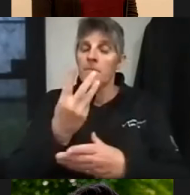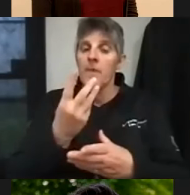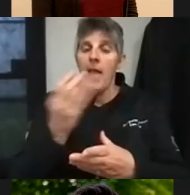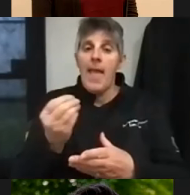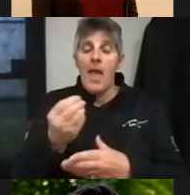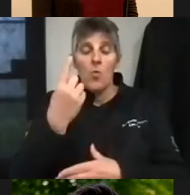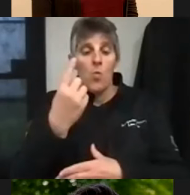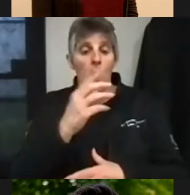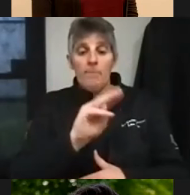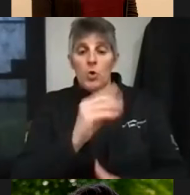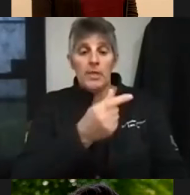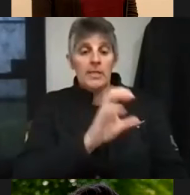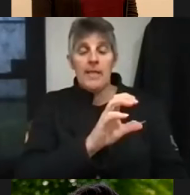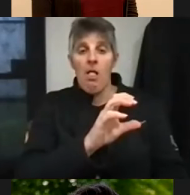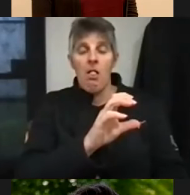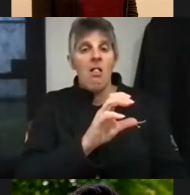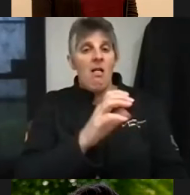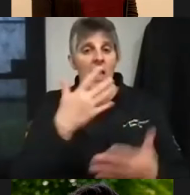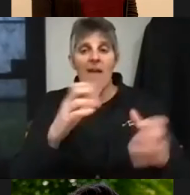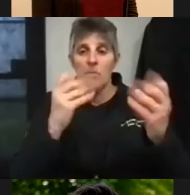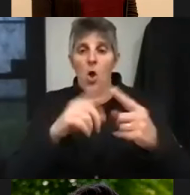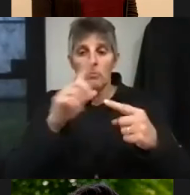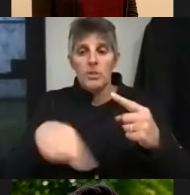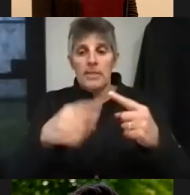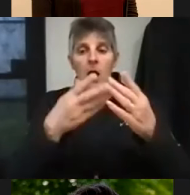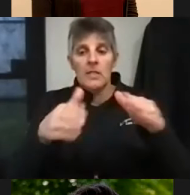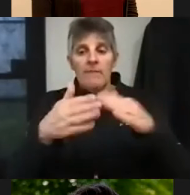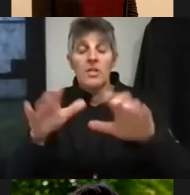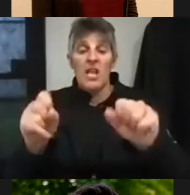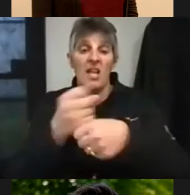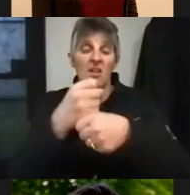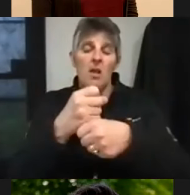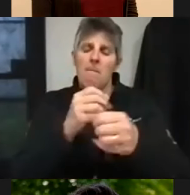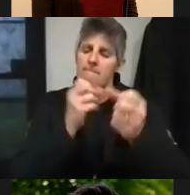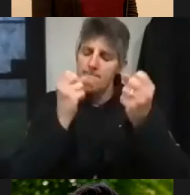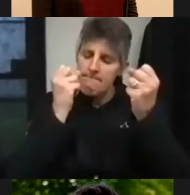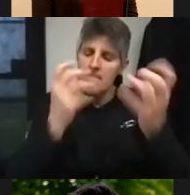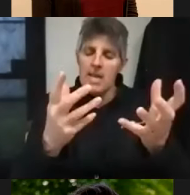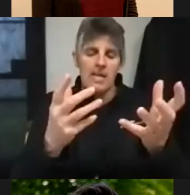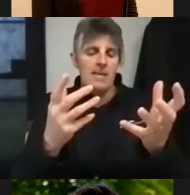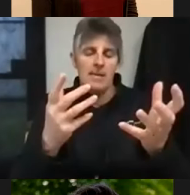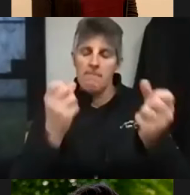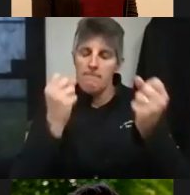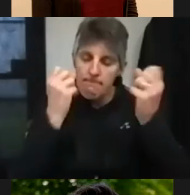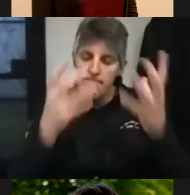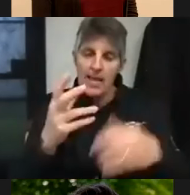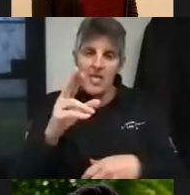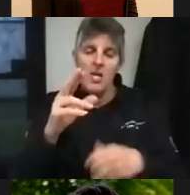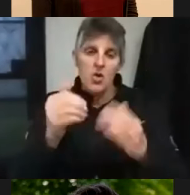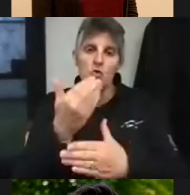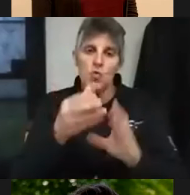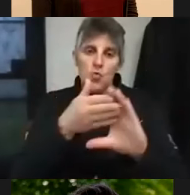one mirror glial cell after multiple rounds of cell division can generate many, many retinal neurons.